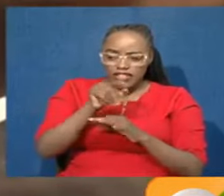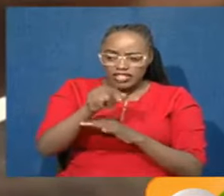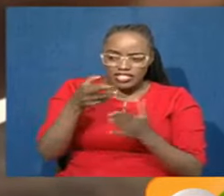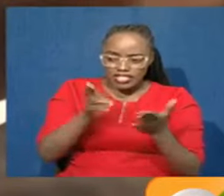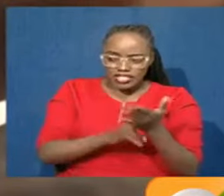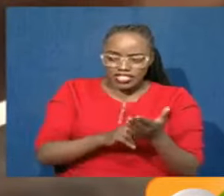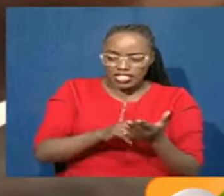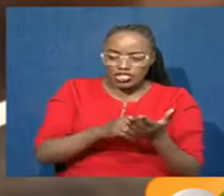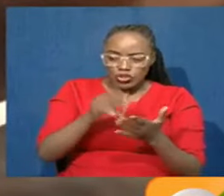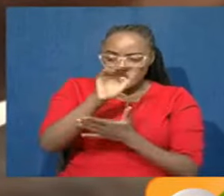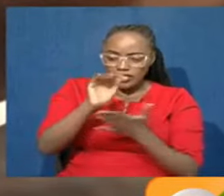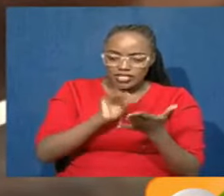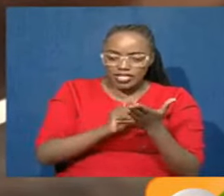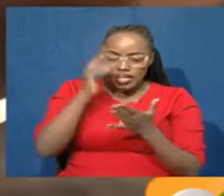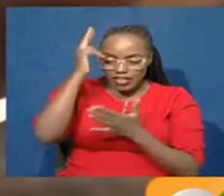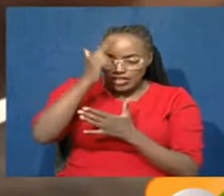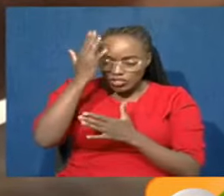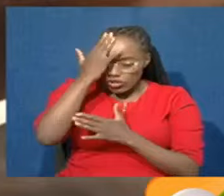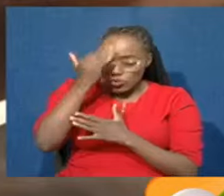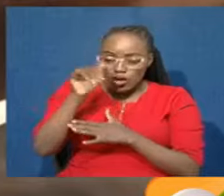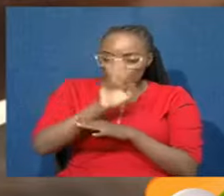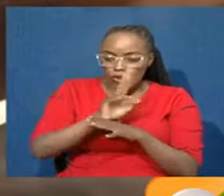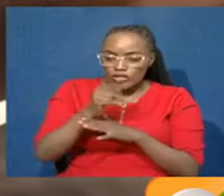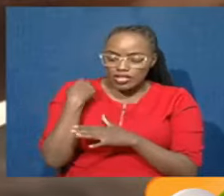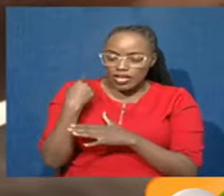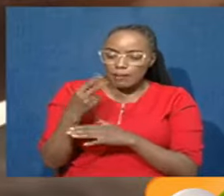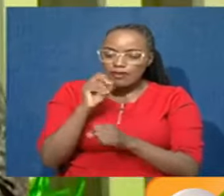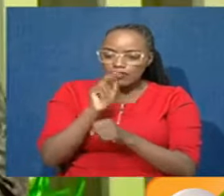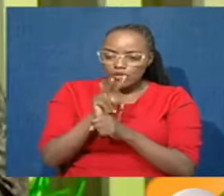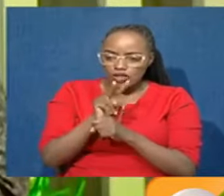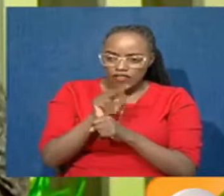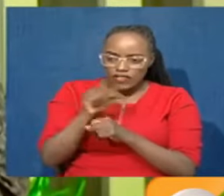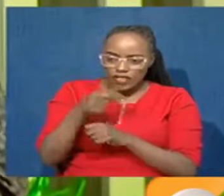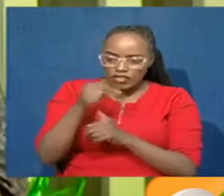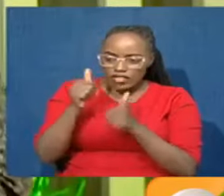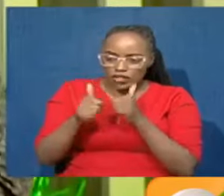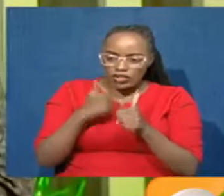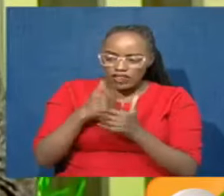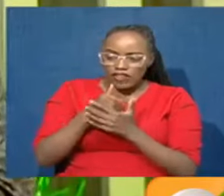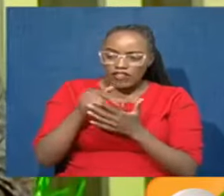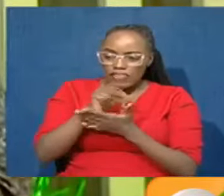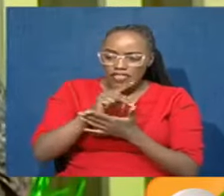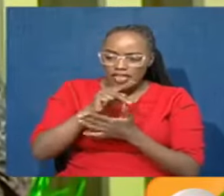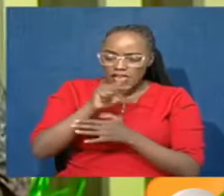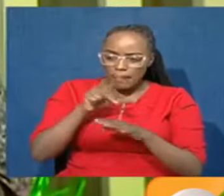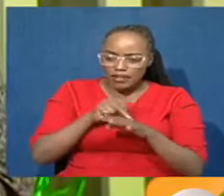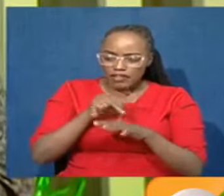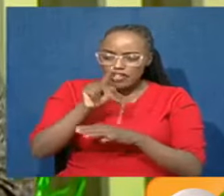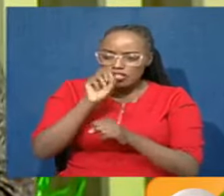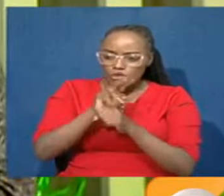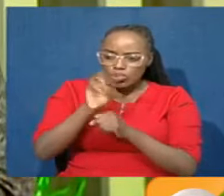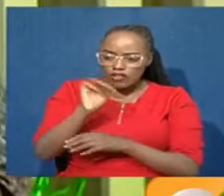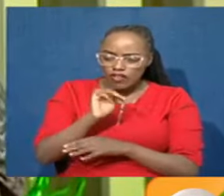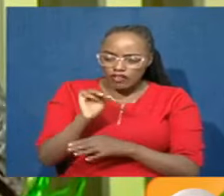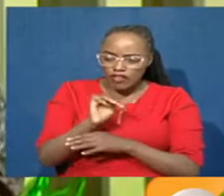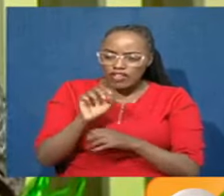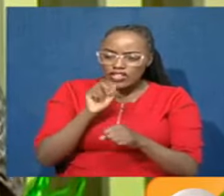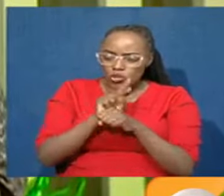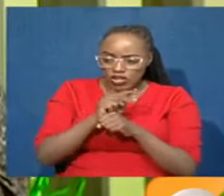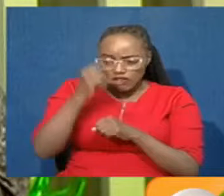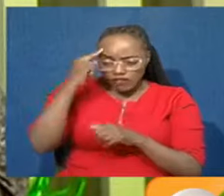So that's why we are using the figure of 12,000 being the principal 12 contributors. 12 million. So 12 million. The 12 million are